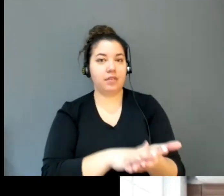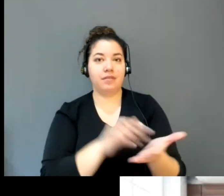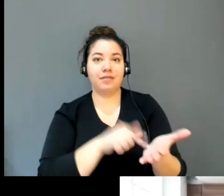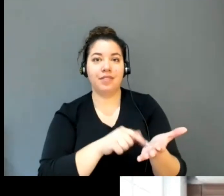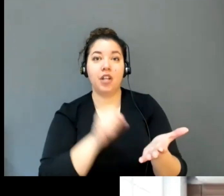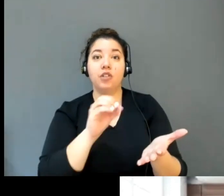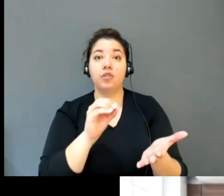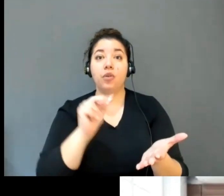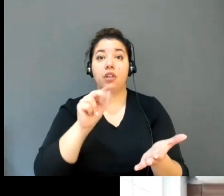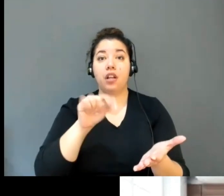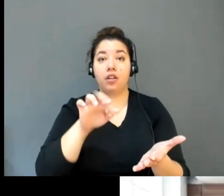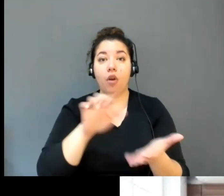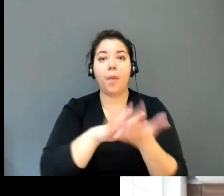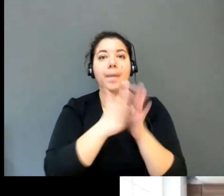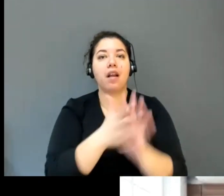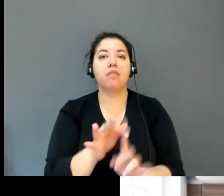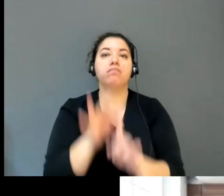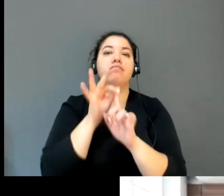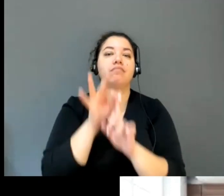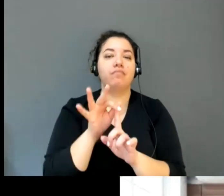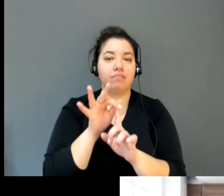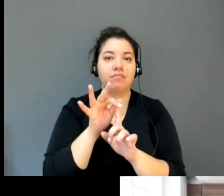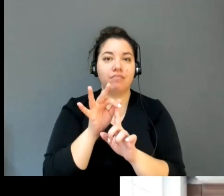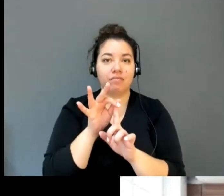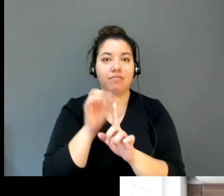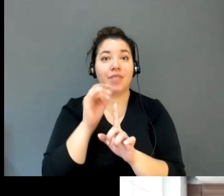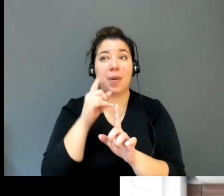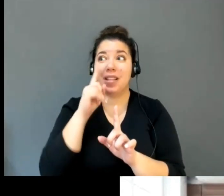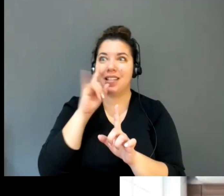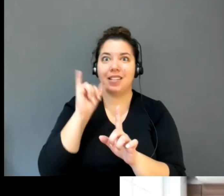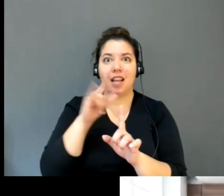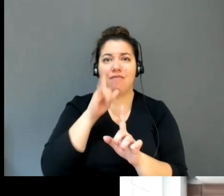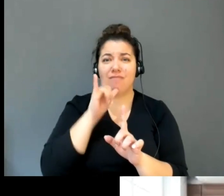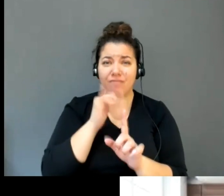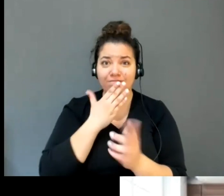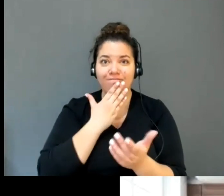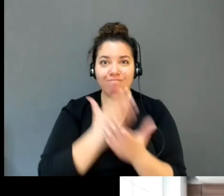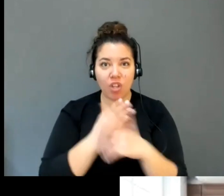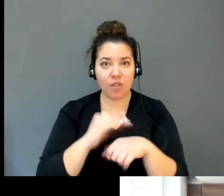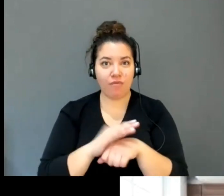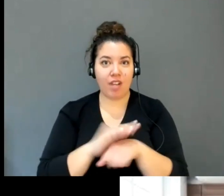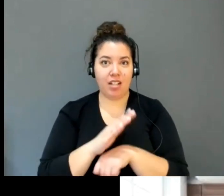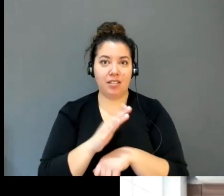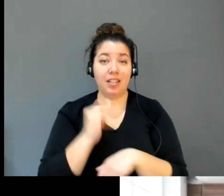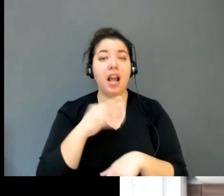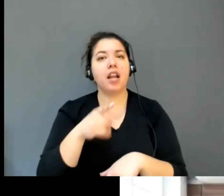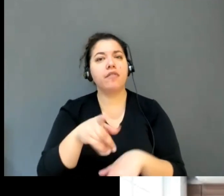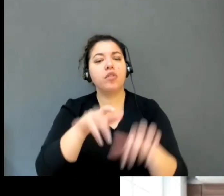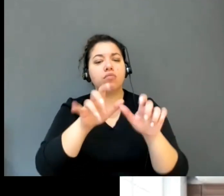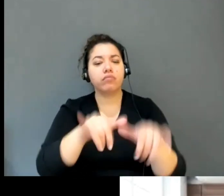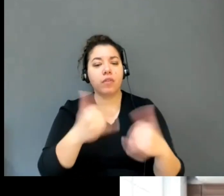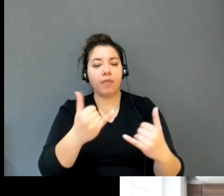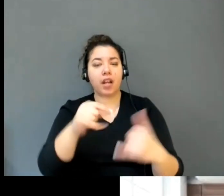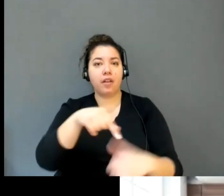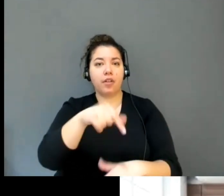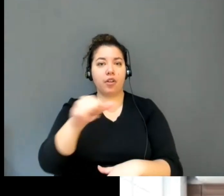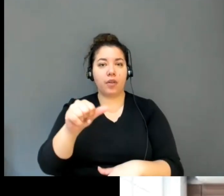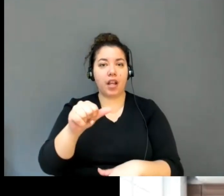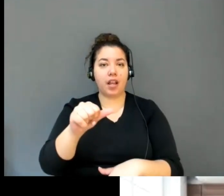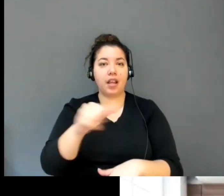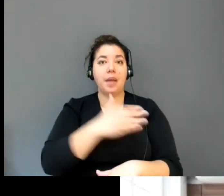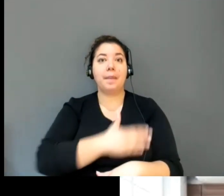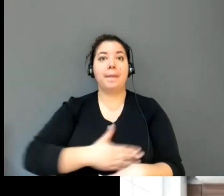special too. So I think that was a really great piece of advice. And by the way, if you're putting questions in the chat, please put them in the